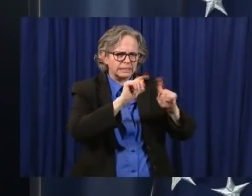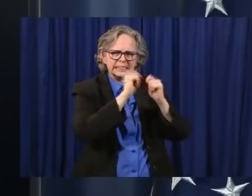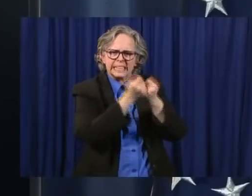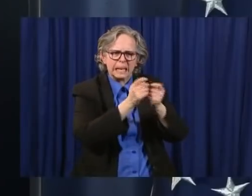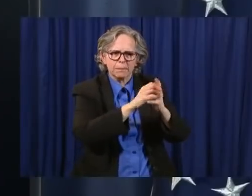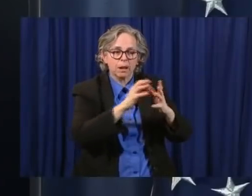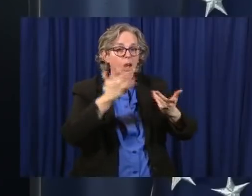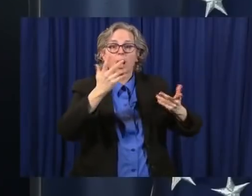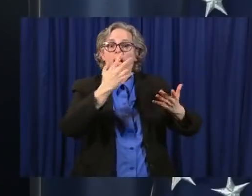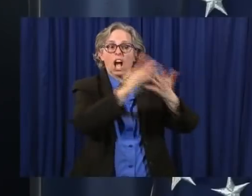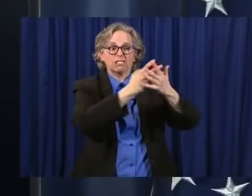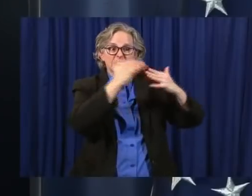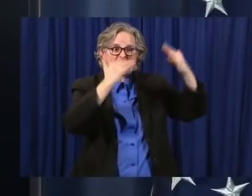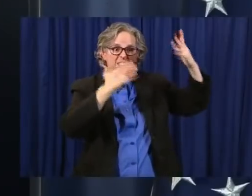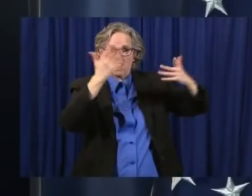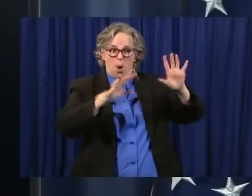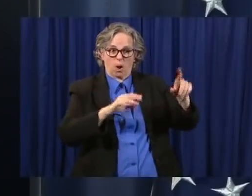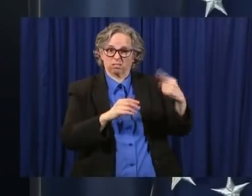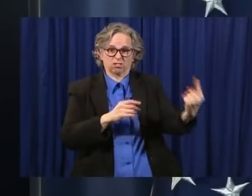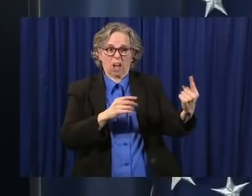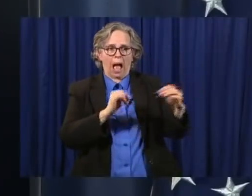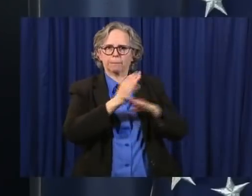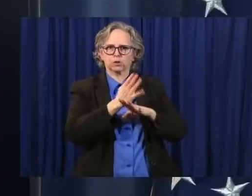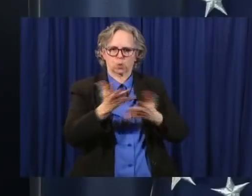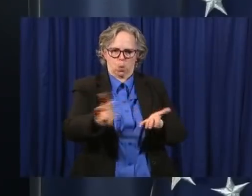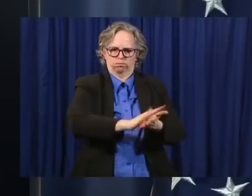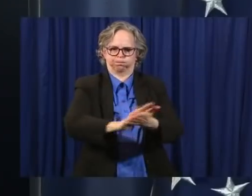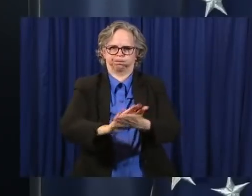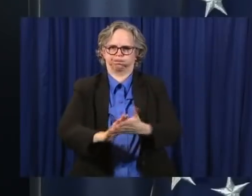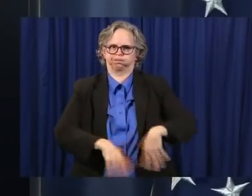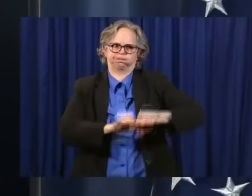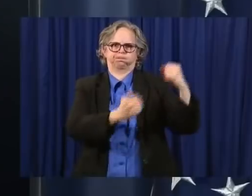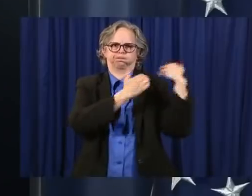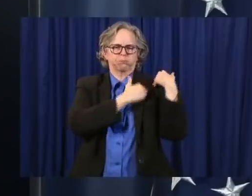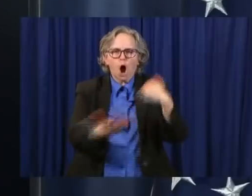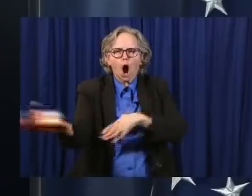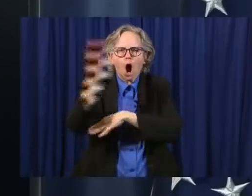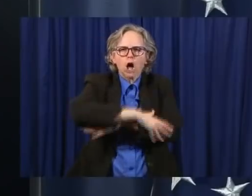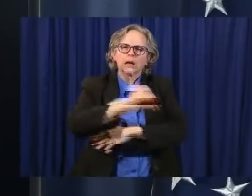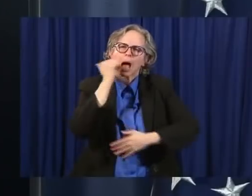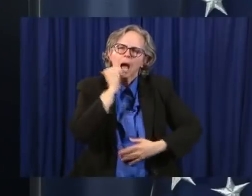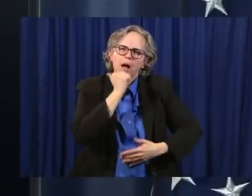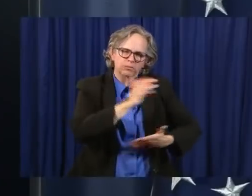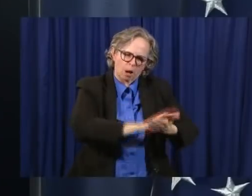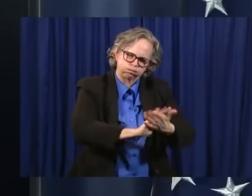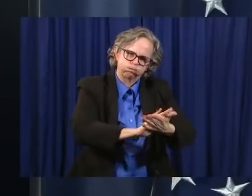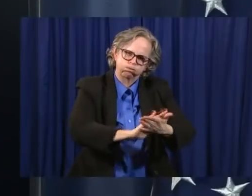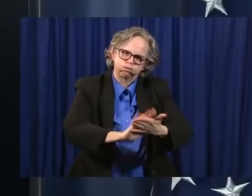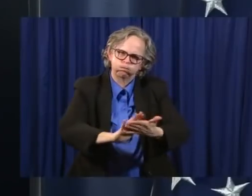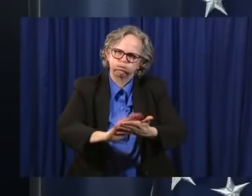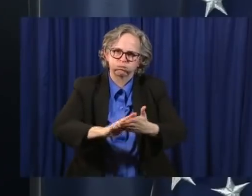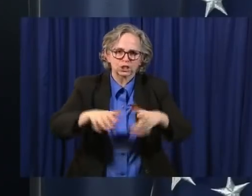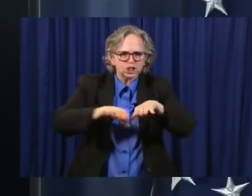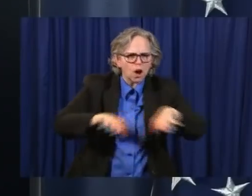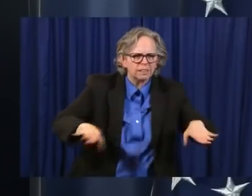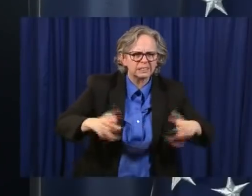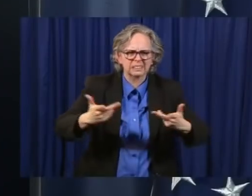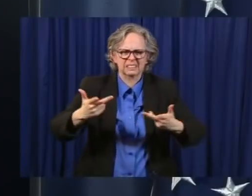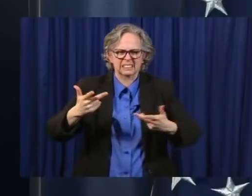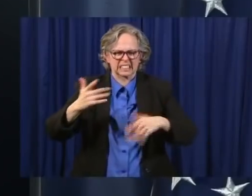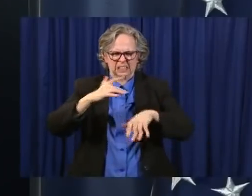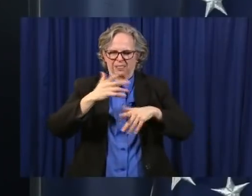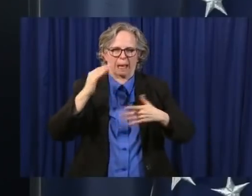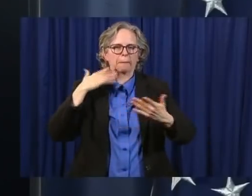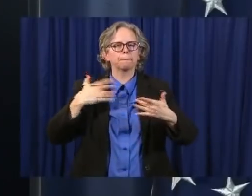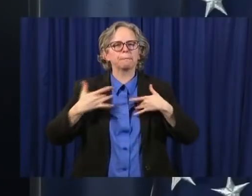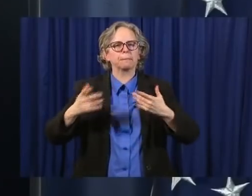clean surfaces. That's all they do all day. And the high touch points and surfaces so that we can try to make sure it's not passed like